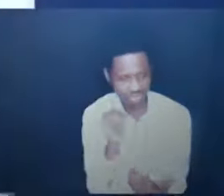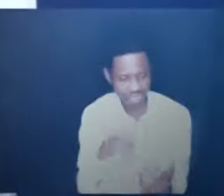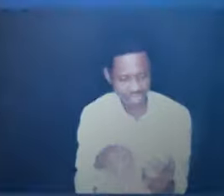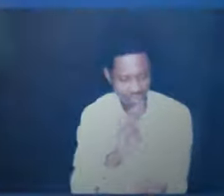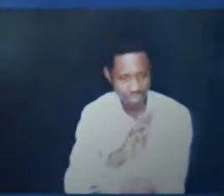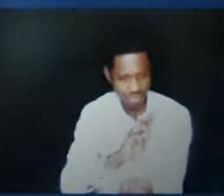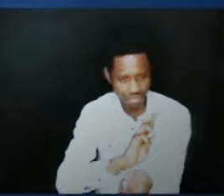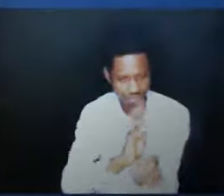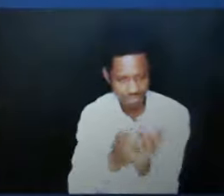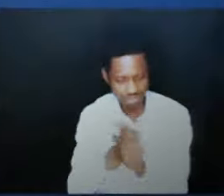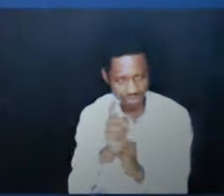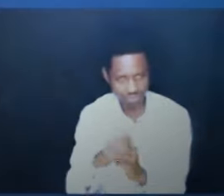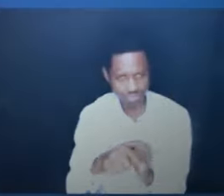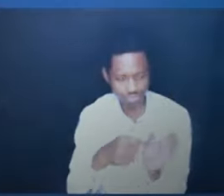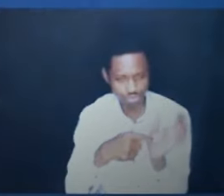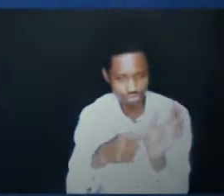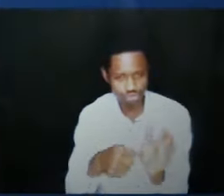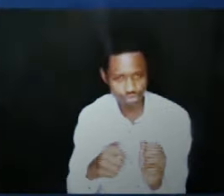have been such a